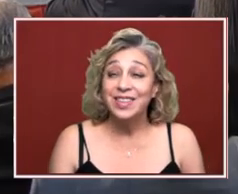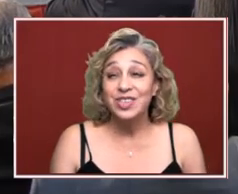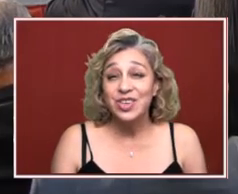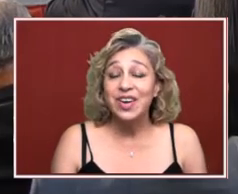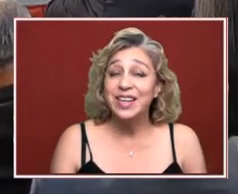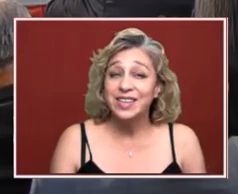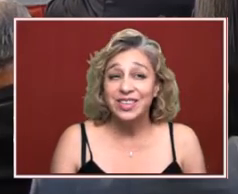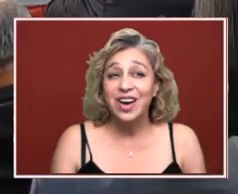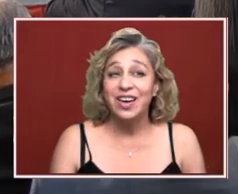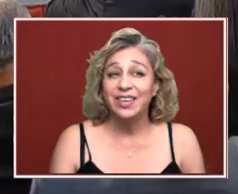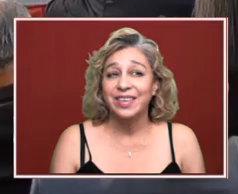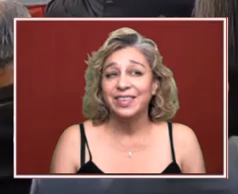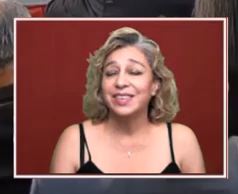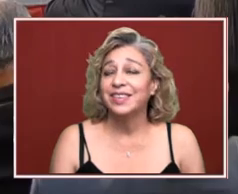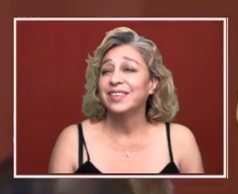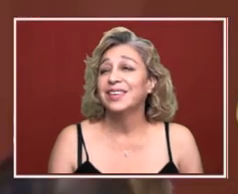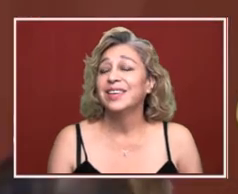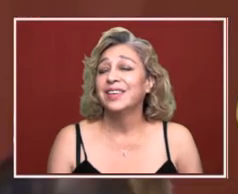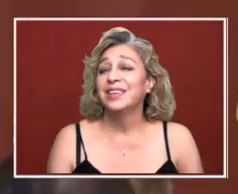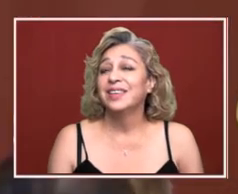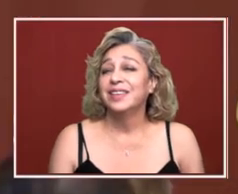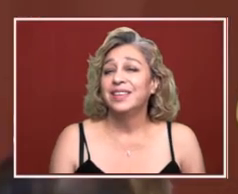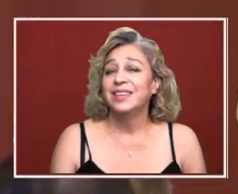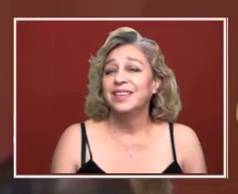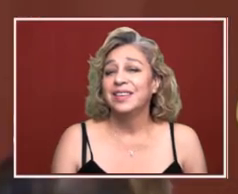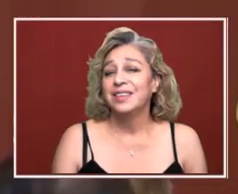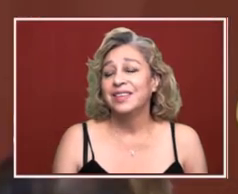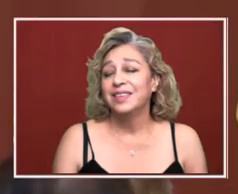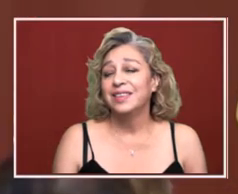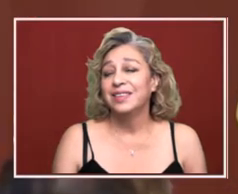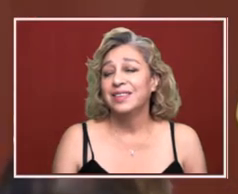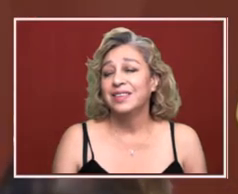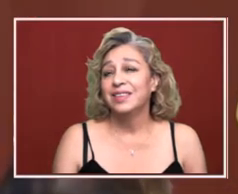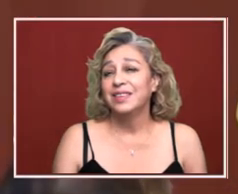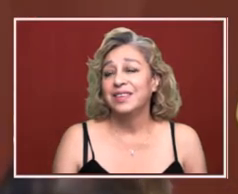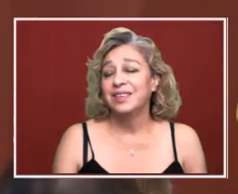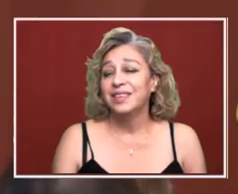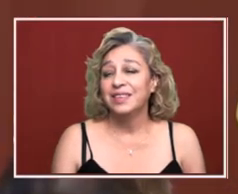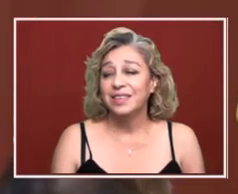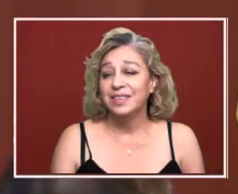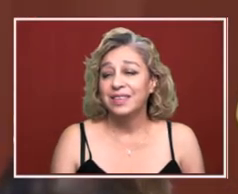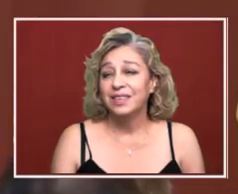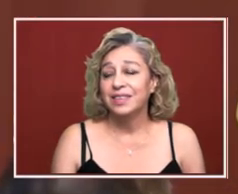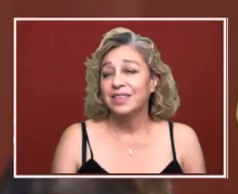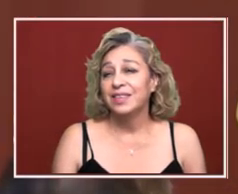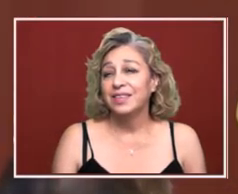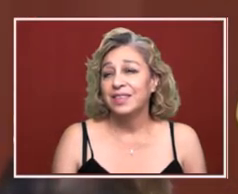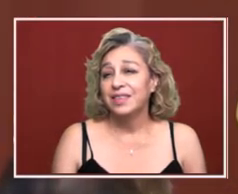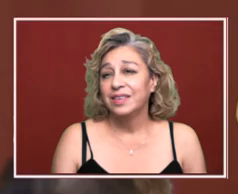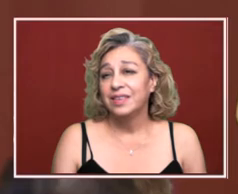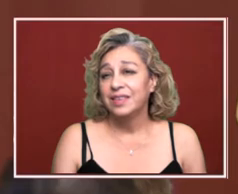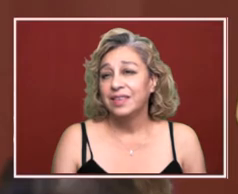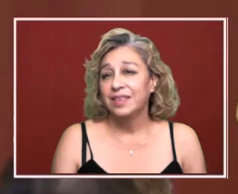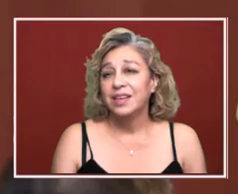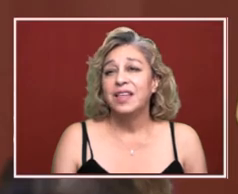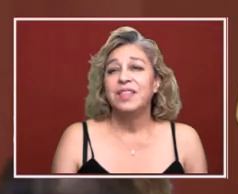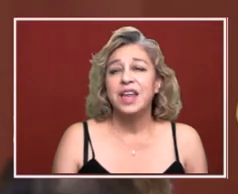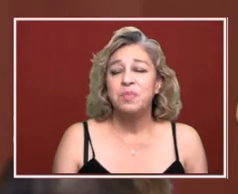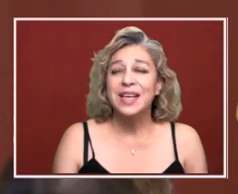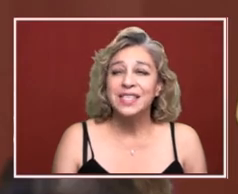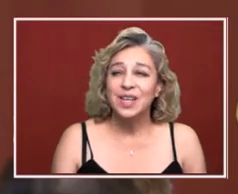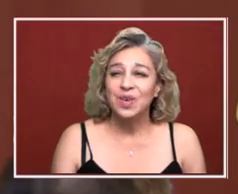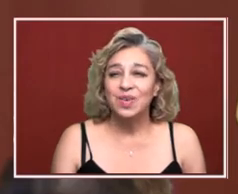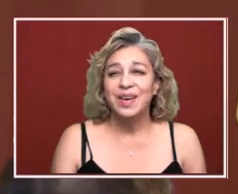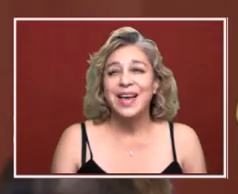again they're starting to talk. De que México, como se decía antes,